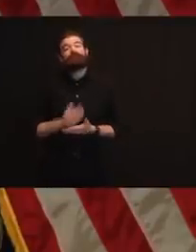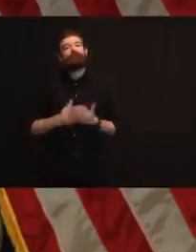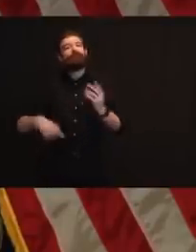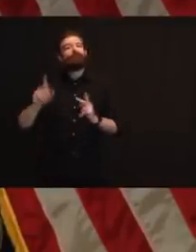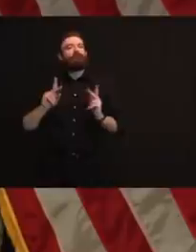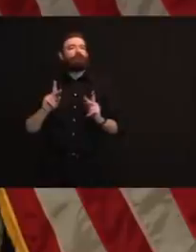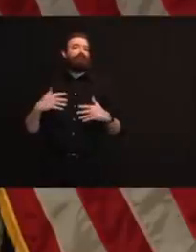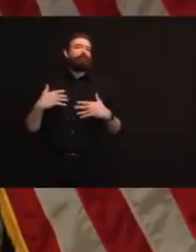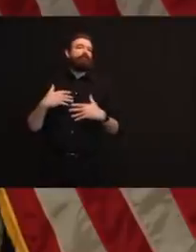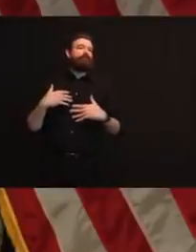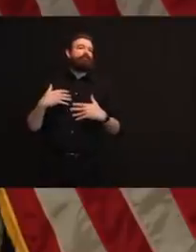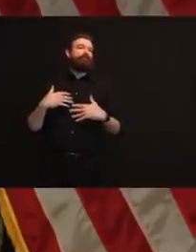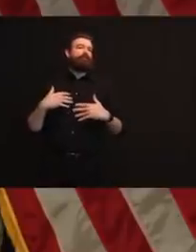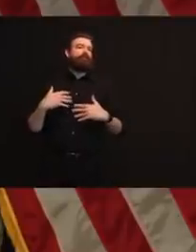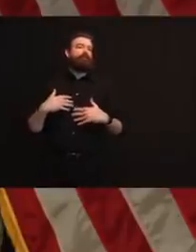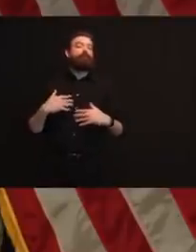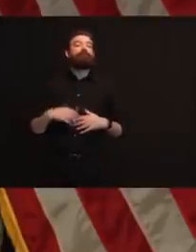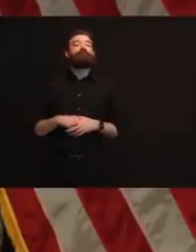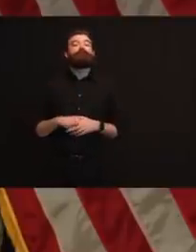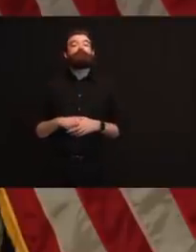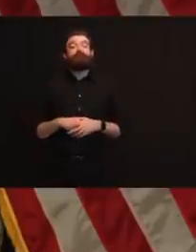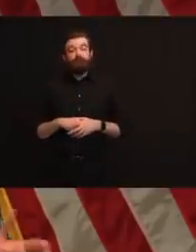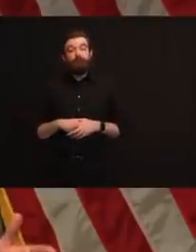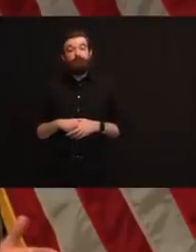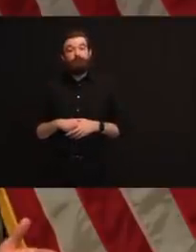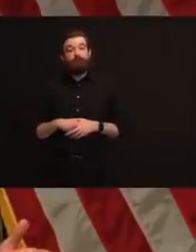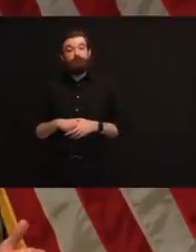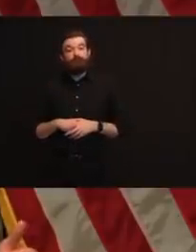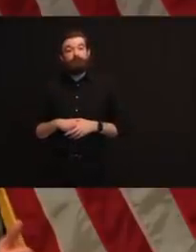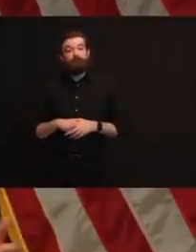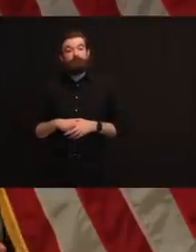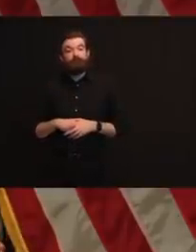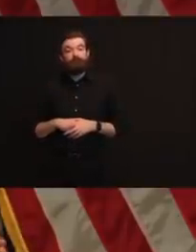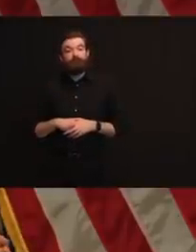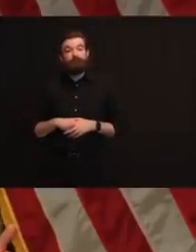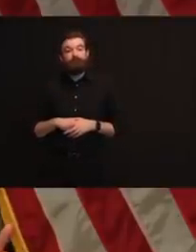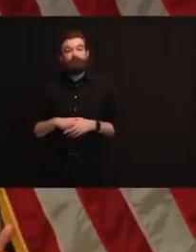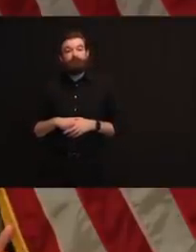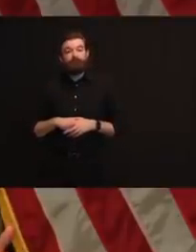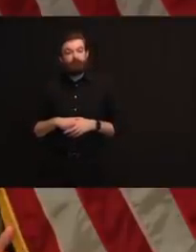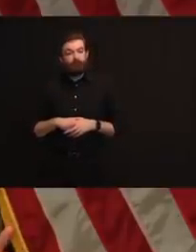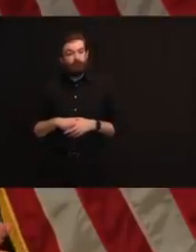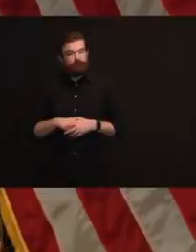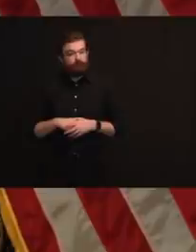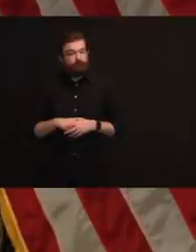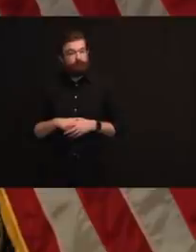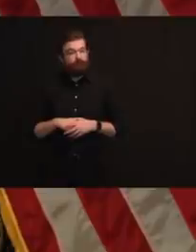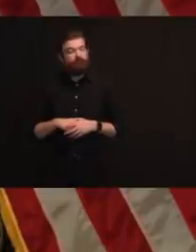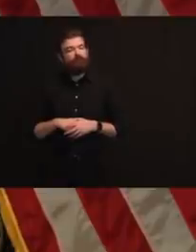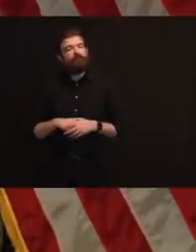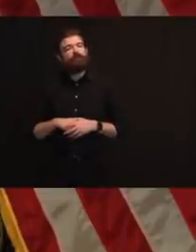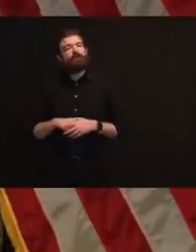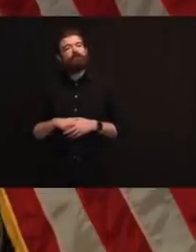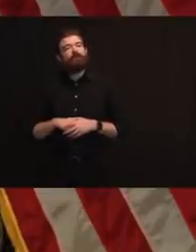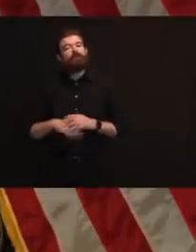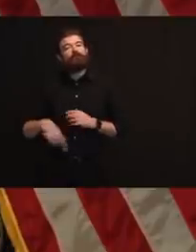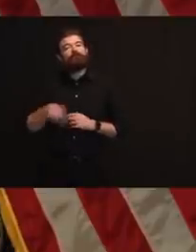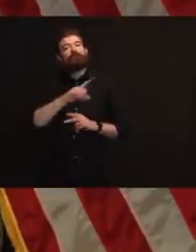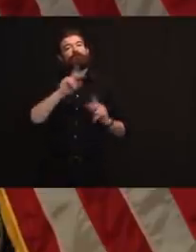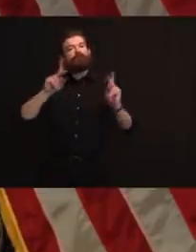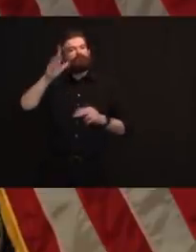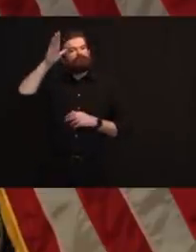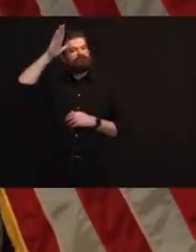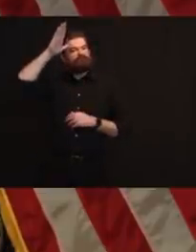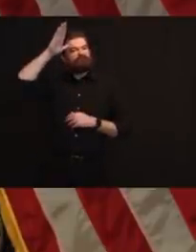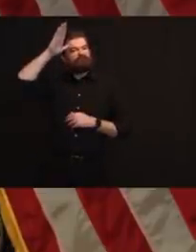stick their arms out, you don't have to convince them. Right. And people who never want to get vaccinated, you're not necessarily going to convince them. It's the folks in the middle that